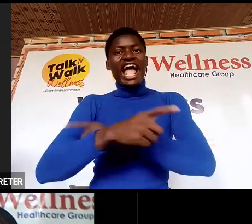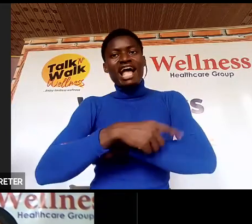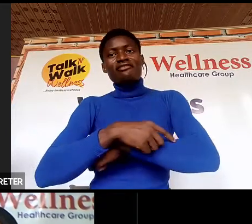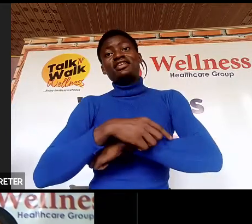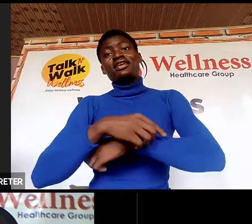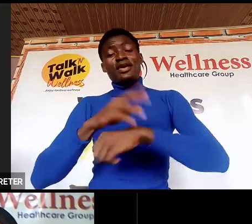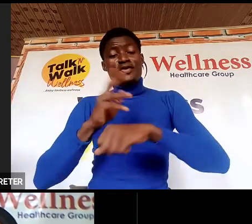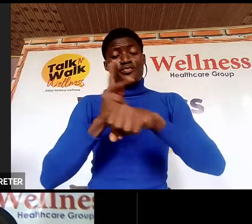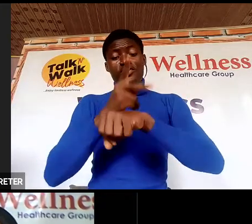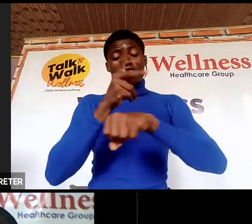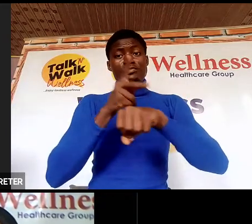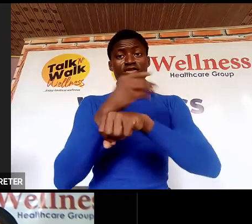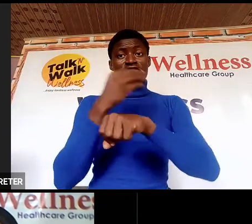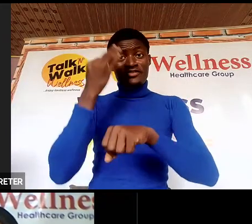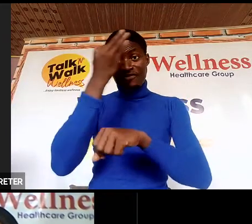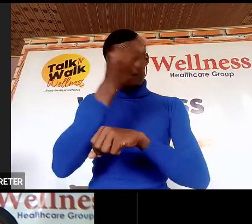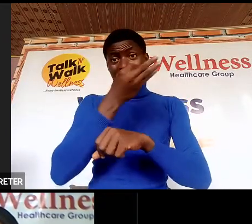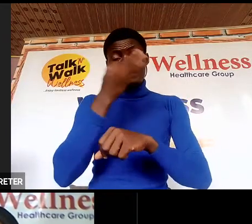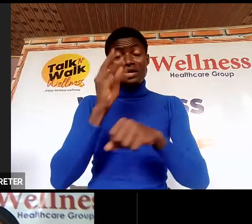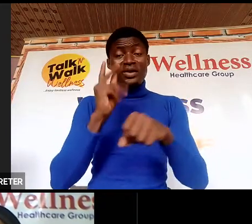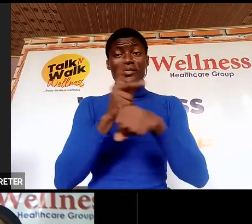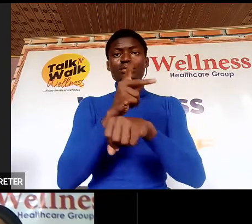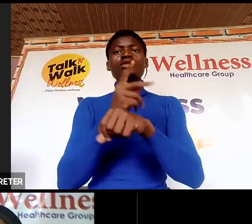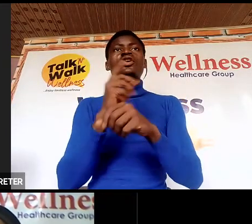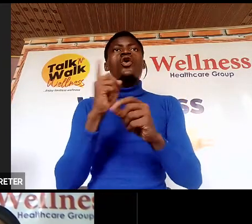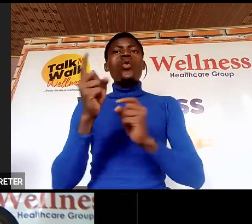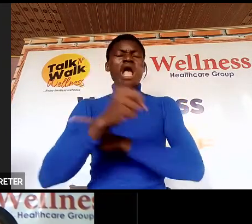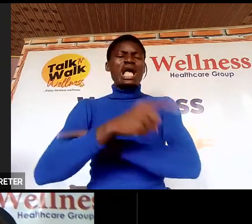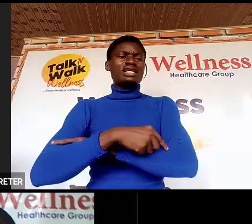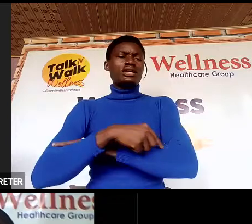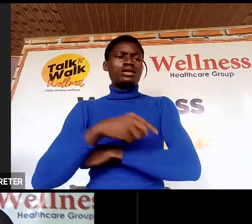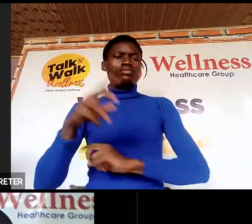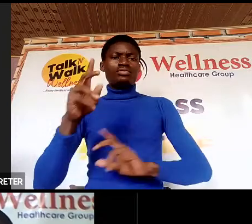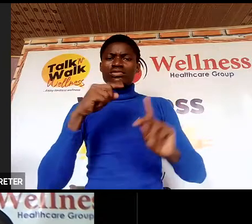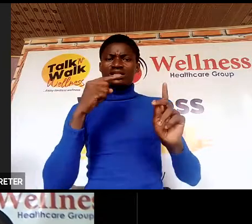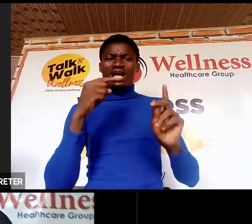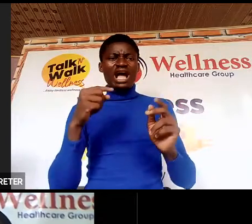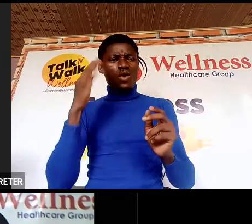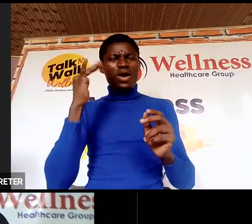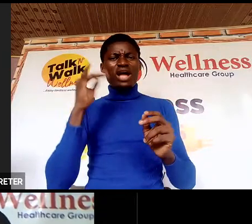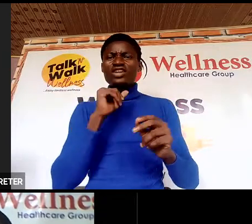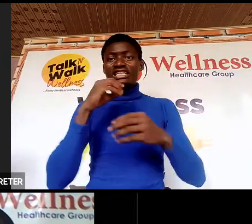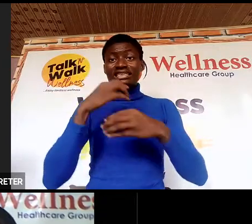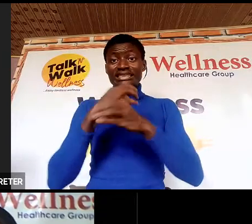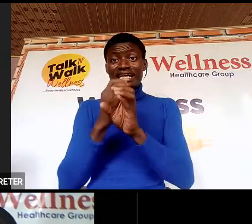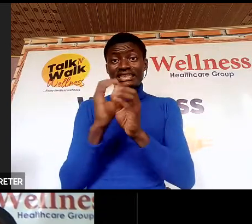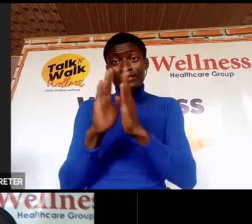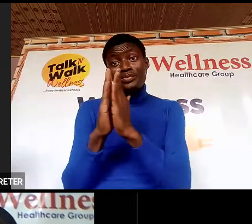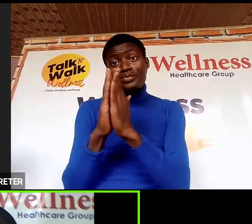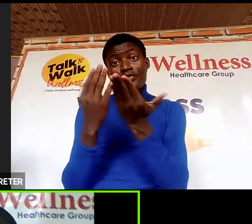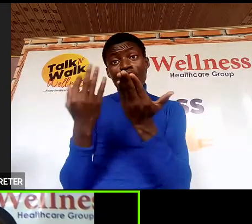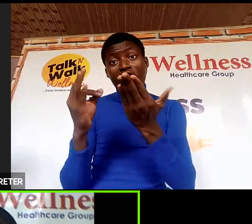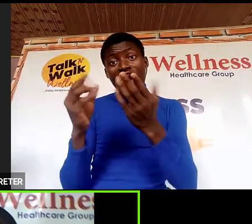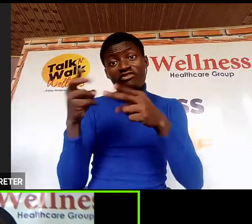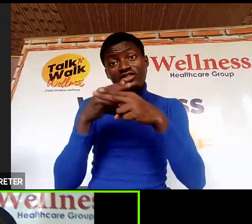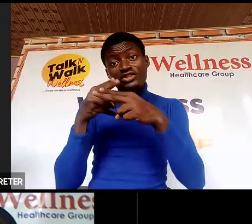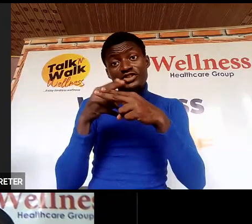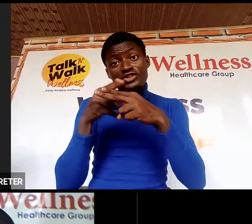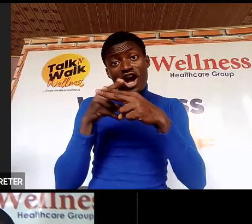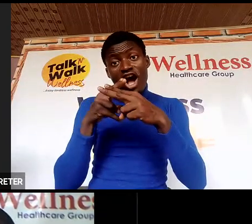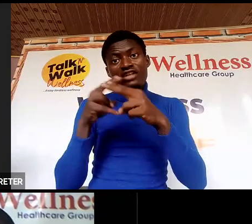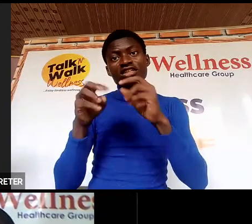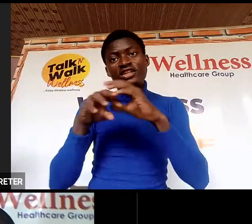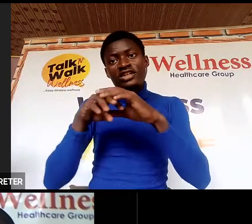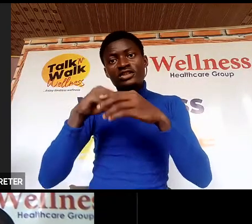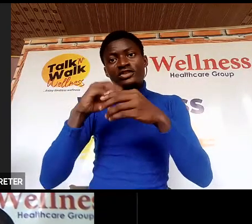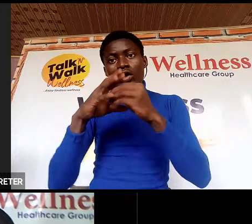just create a book of short stories about all these like things? diaries. And he did it, and people enjoy it. So it's for you to look